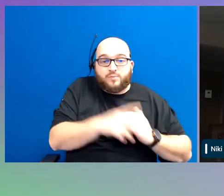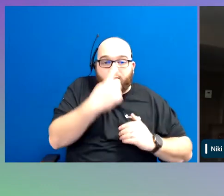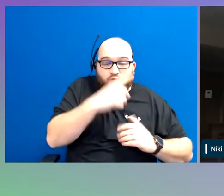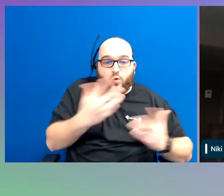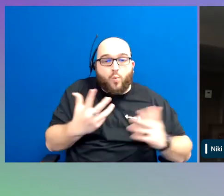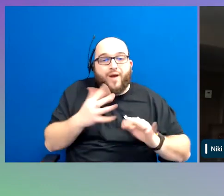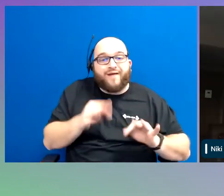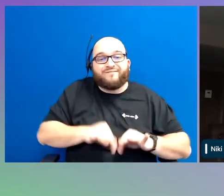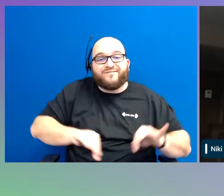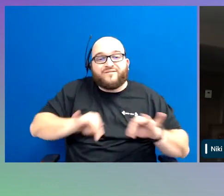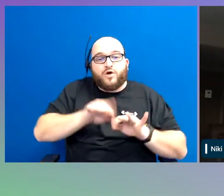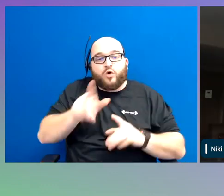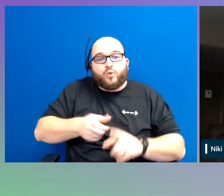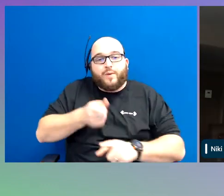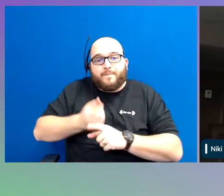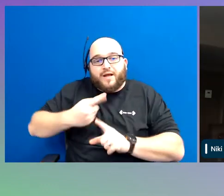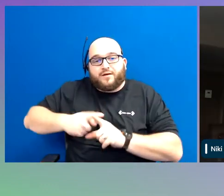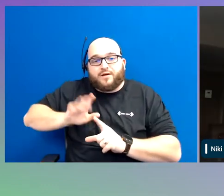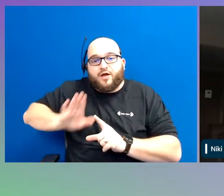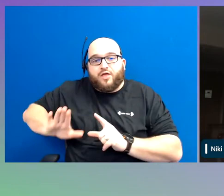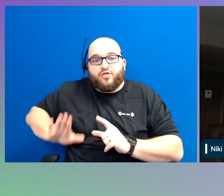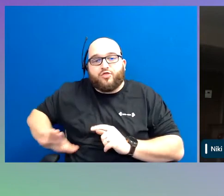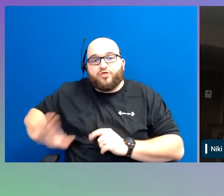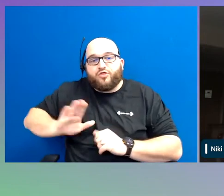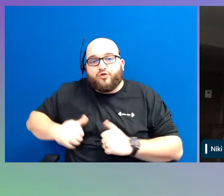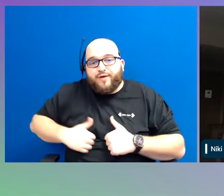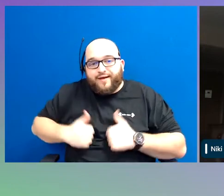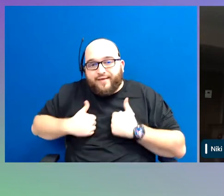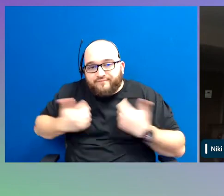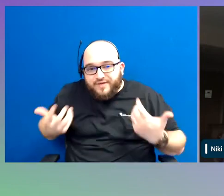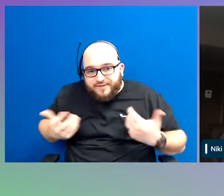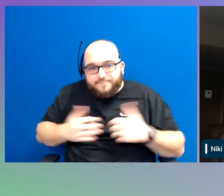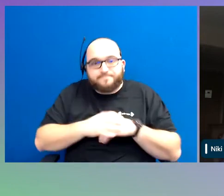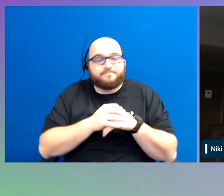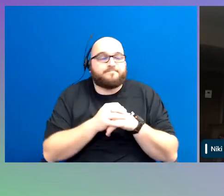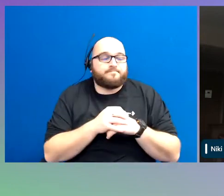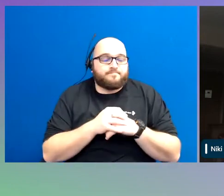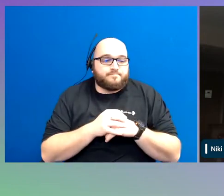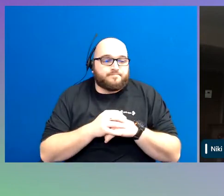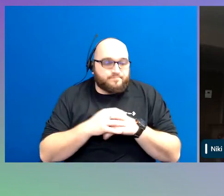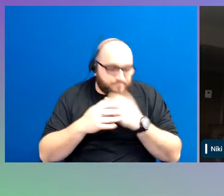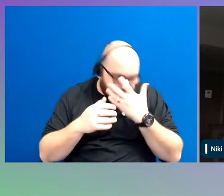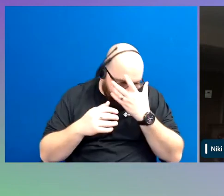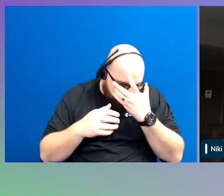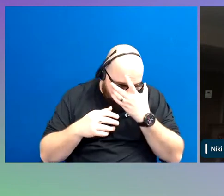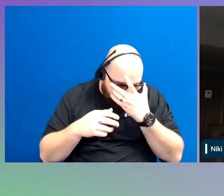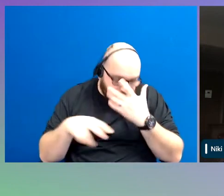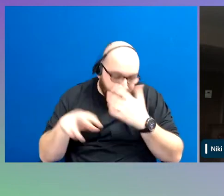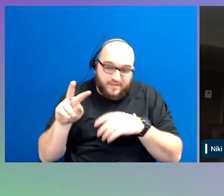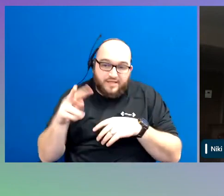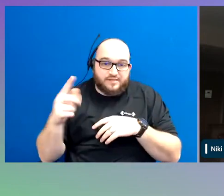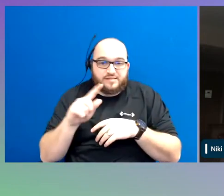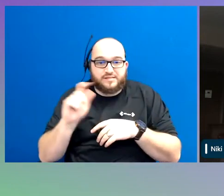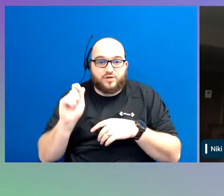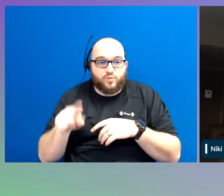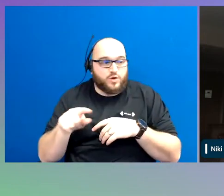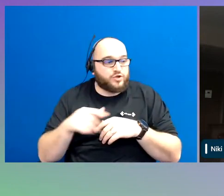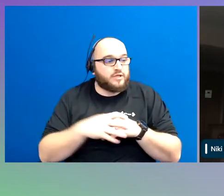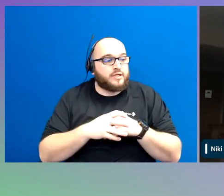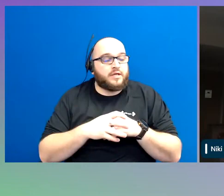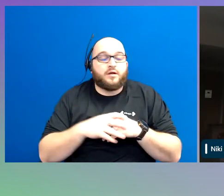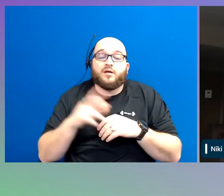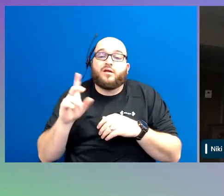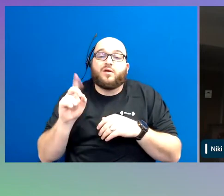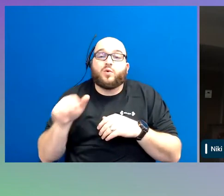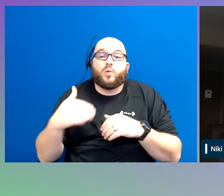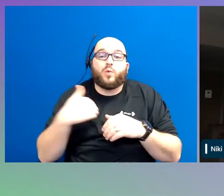life? That's what you need to think about. Very good, thank you. The second question here that I'm going to give you, Nikki, do you have